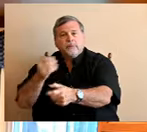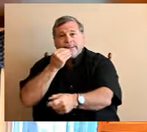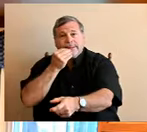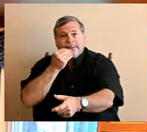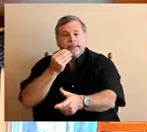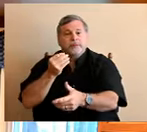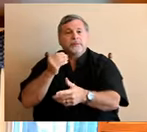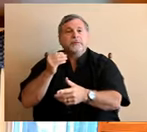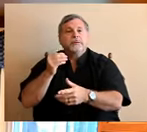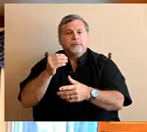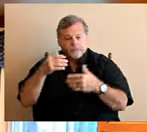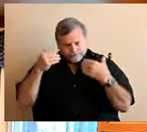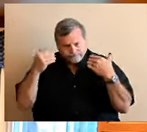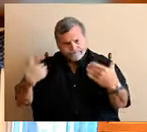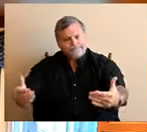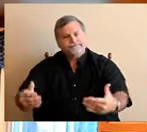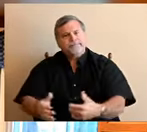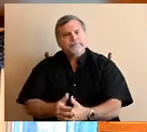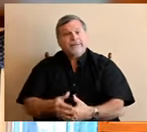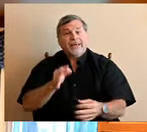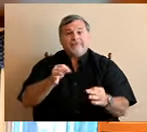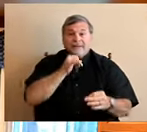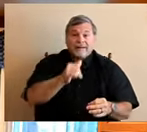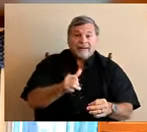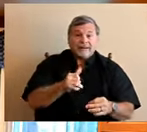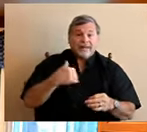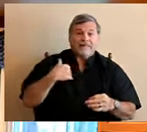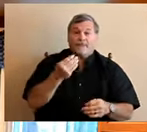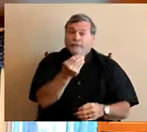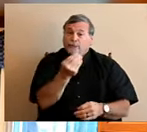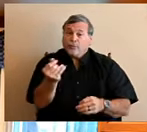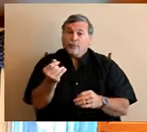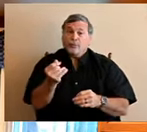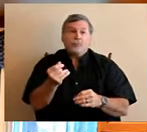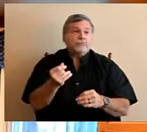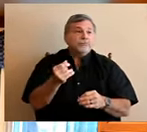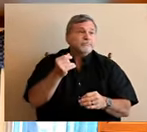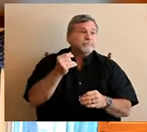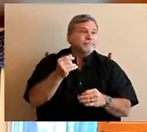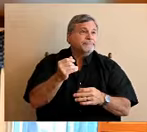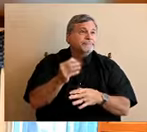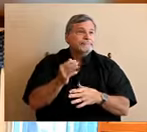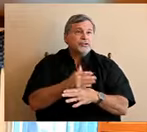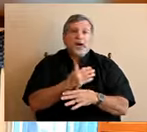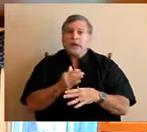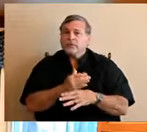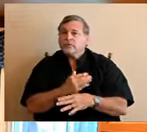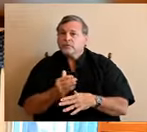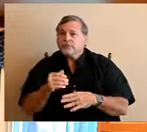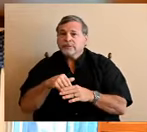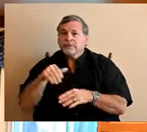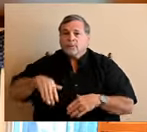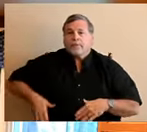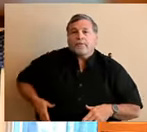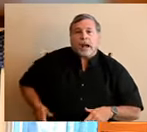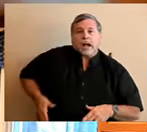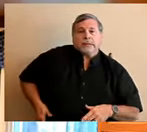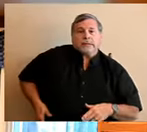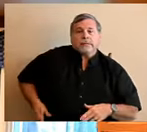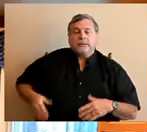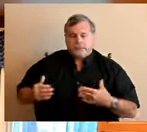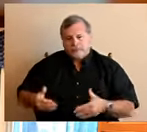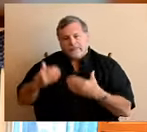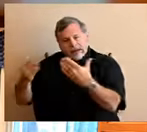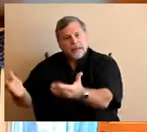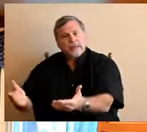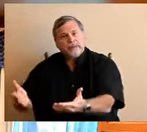to eat, do so. If you don't have that and you have a few coins in your pocket, provide them to the food pantries,